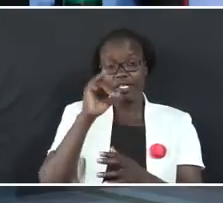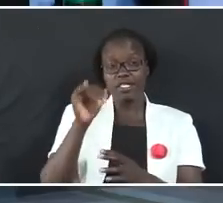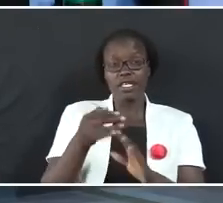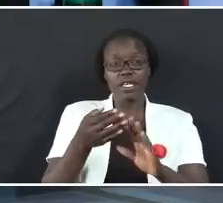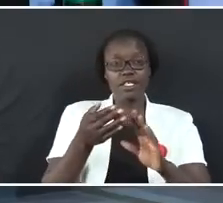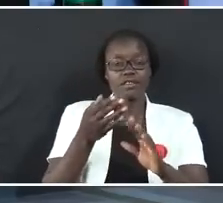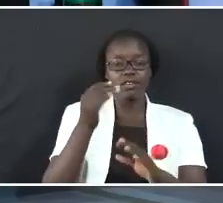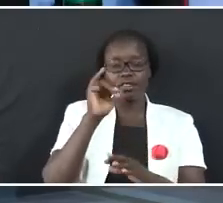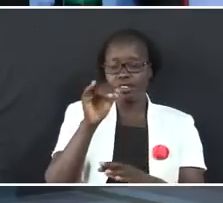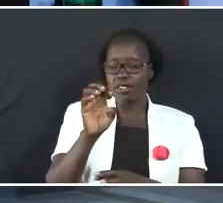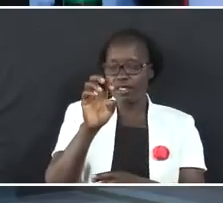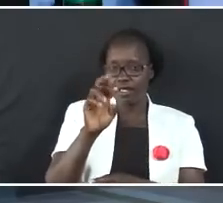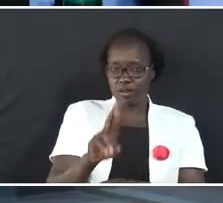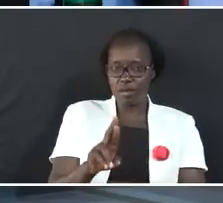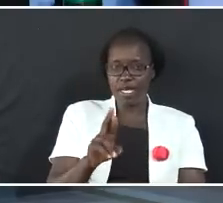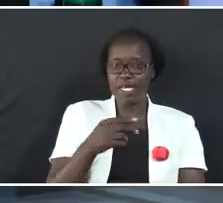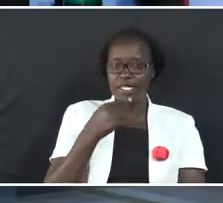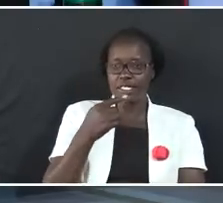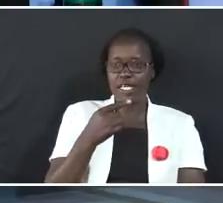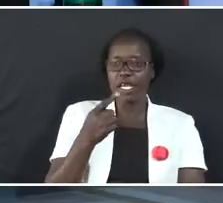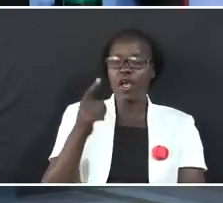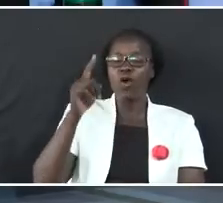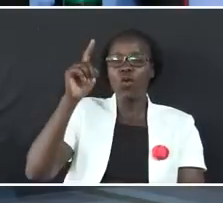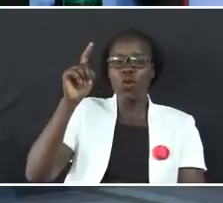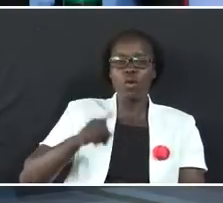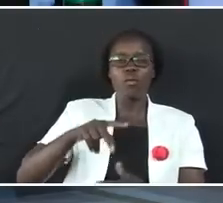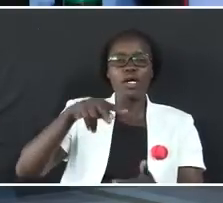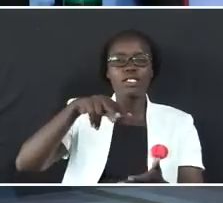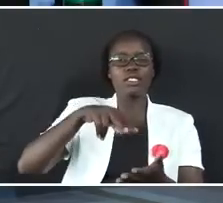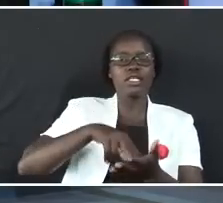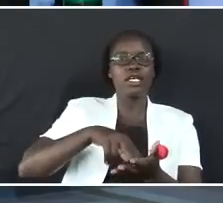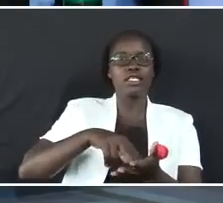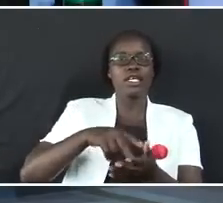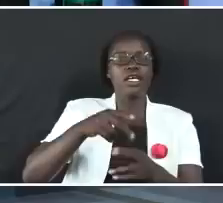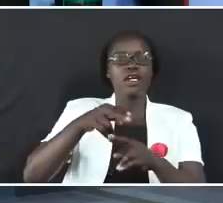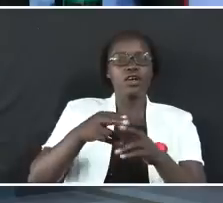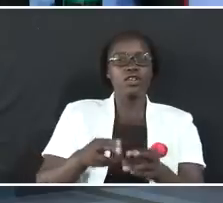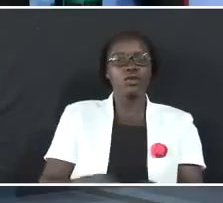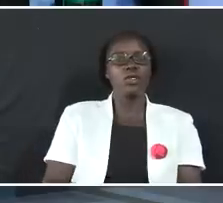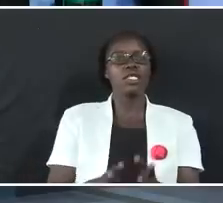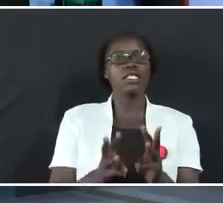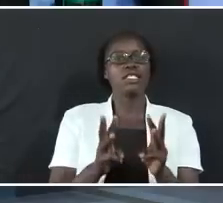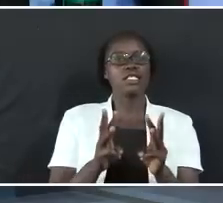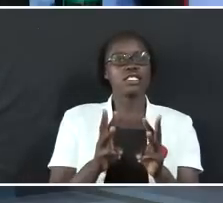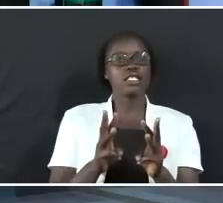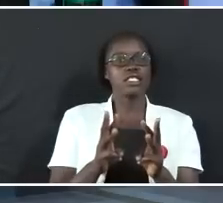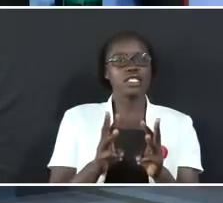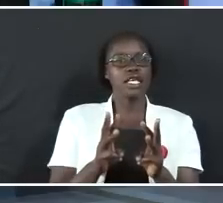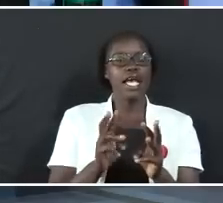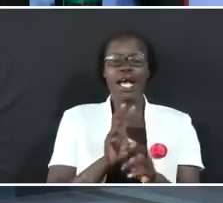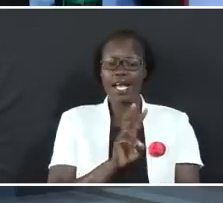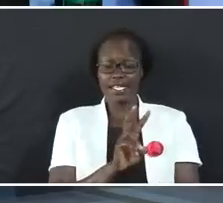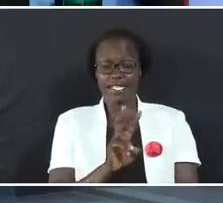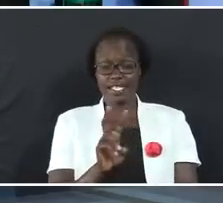is saying, we must stand in the ways and